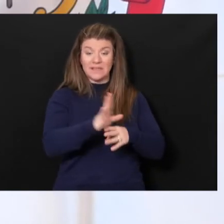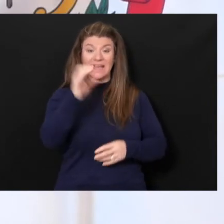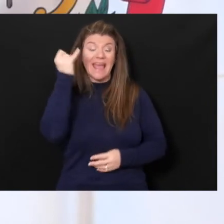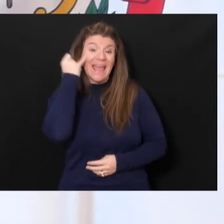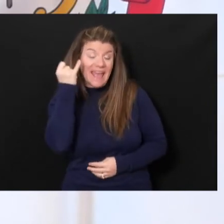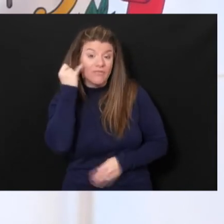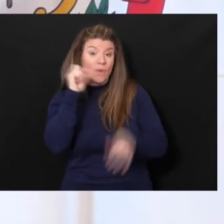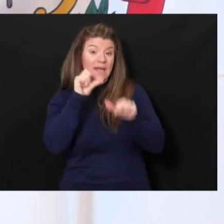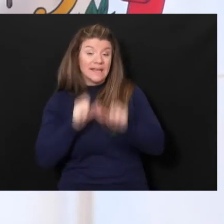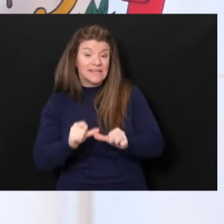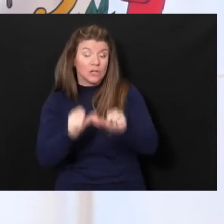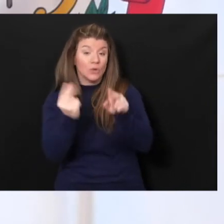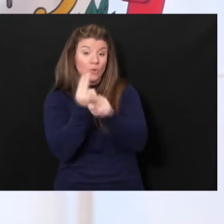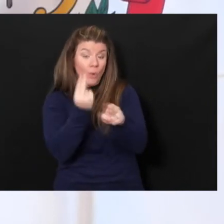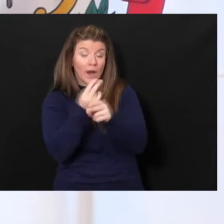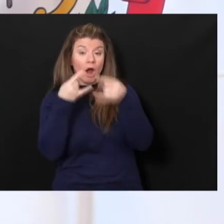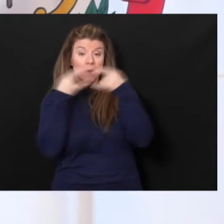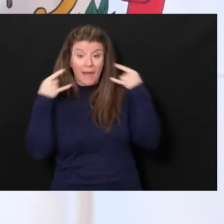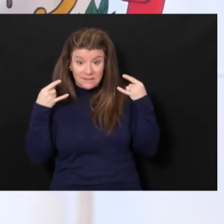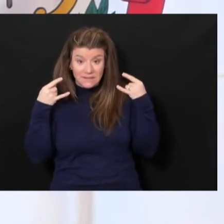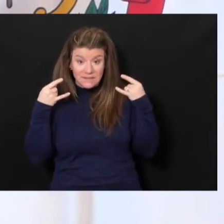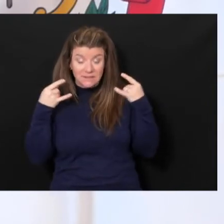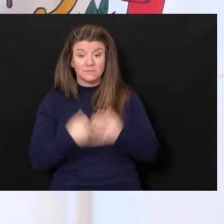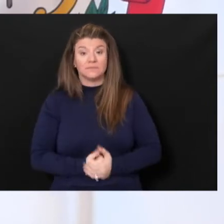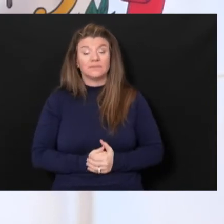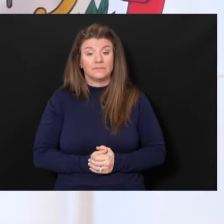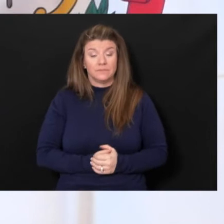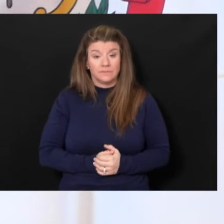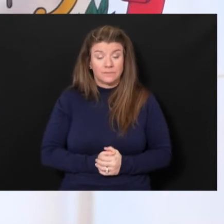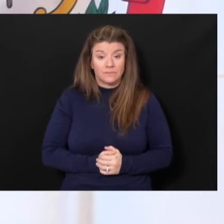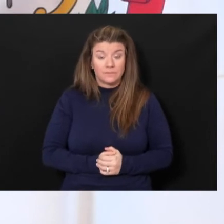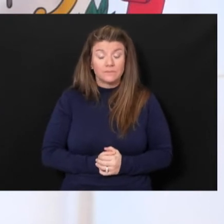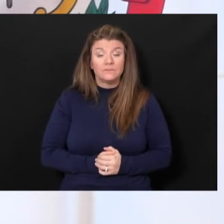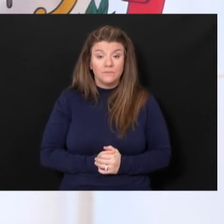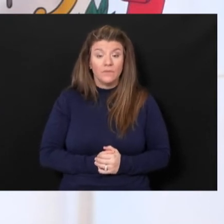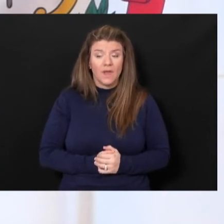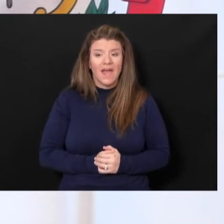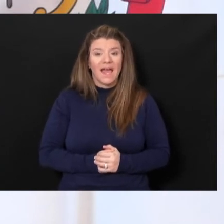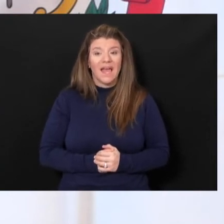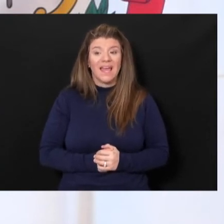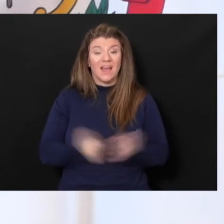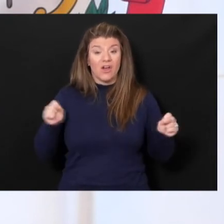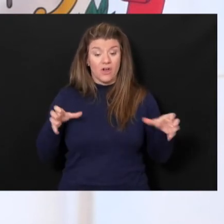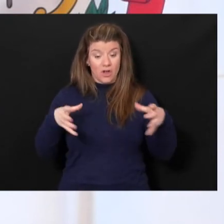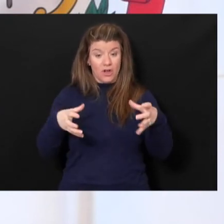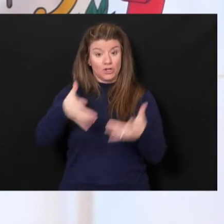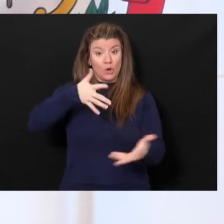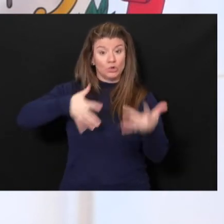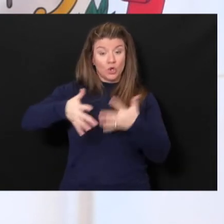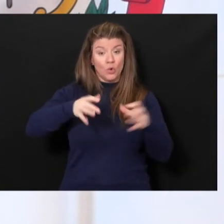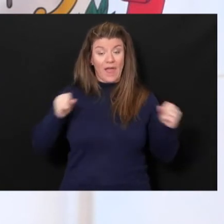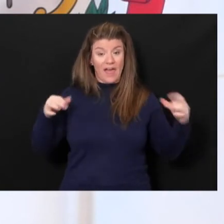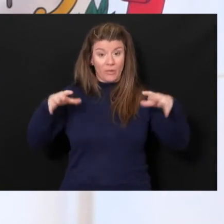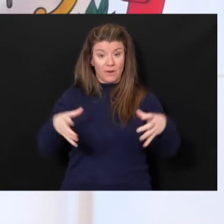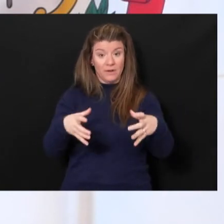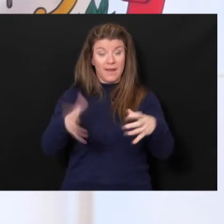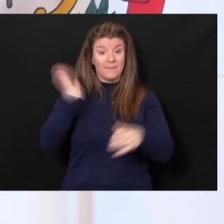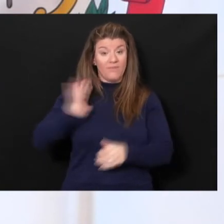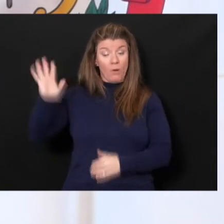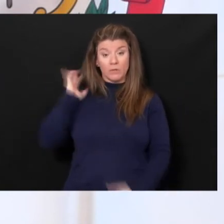continue to wear our face mask. Now, from the standpoint of social gathering, we were at